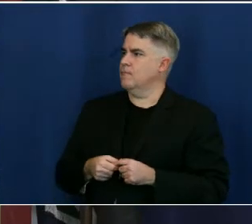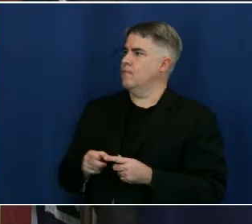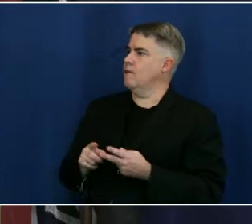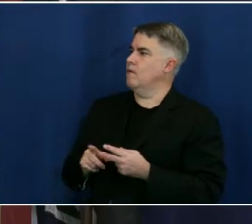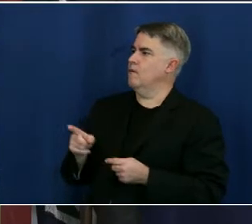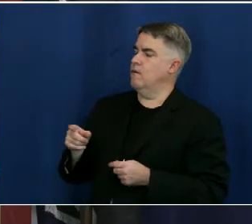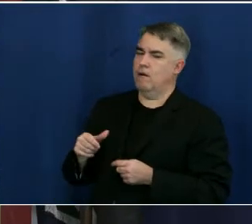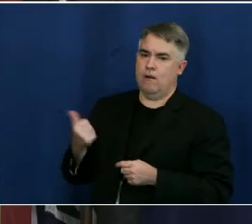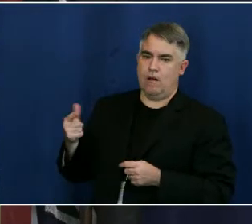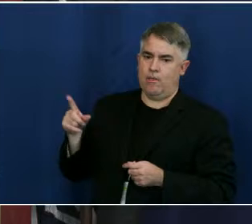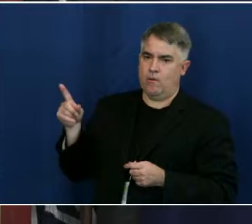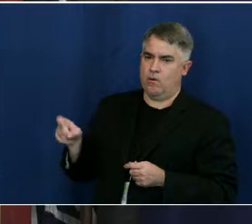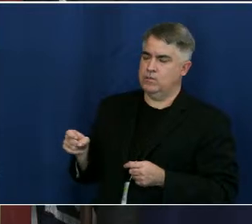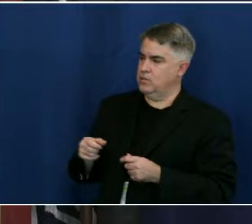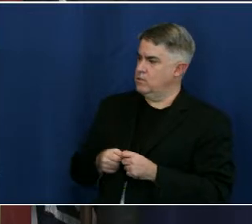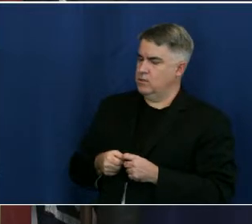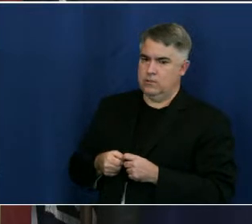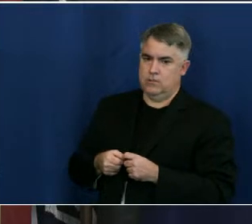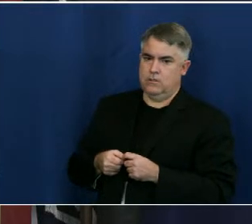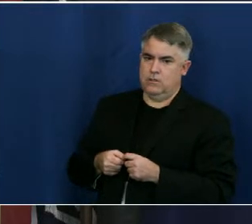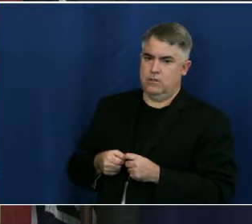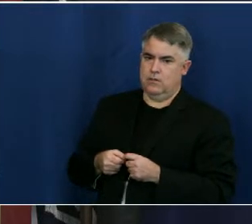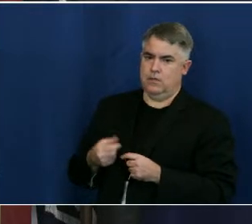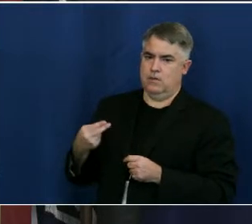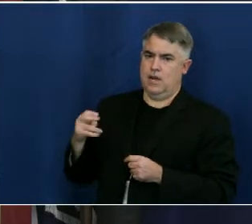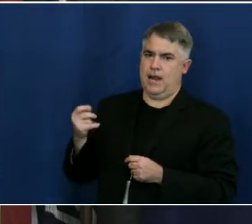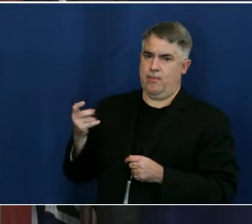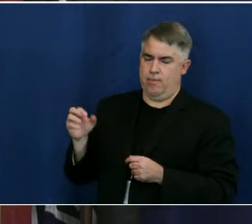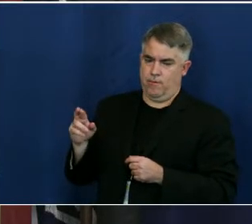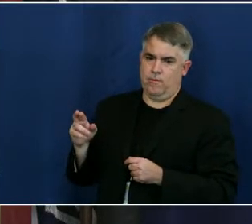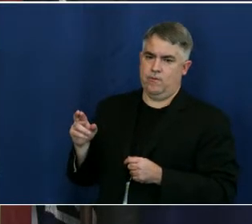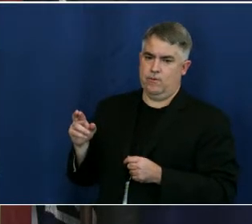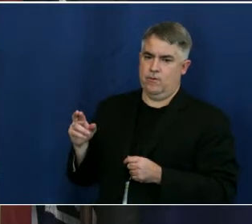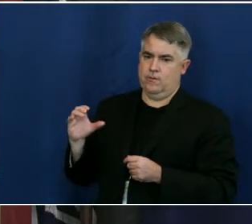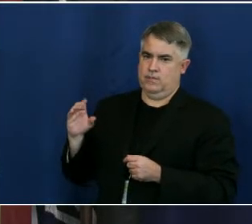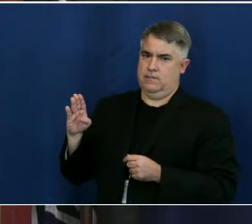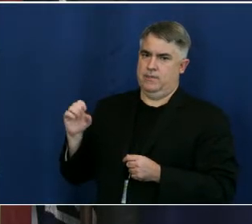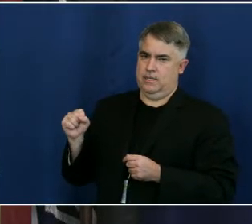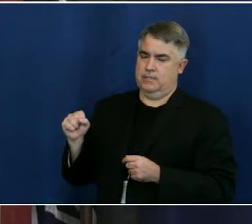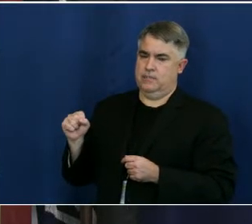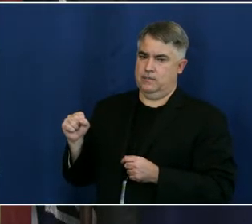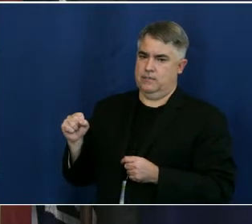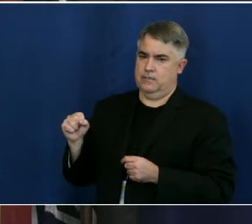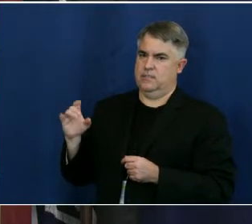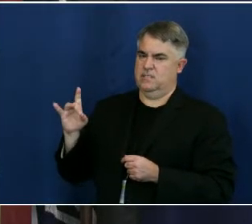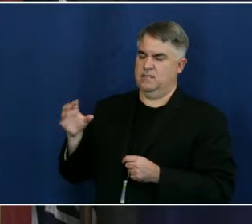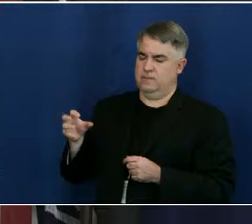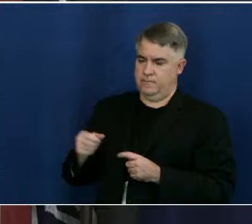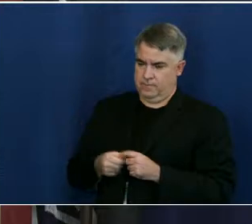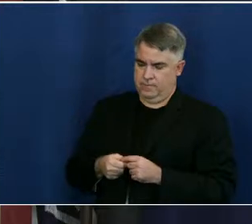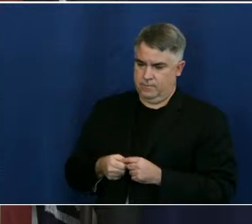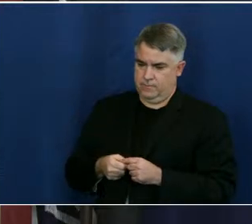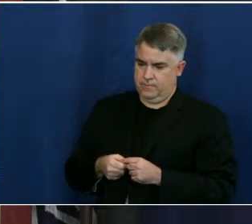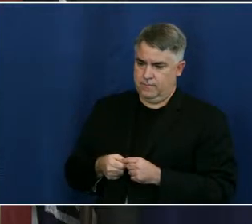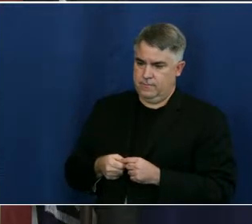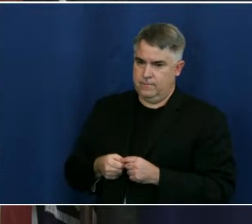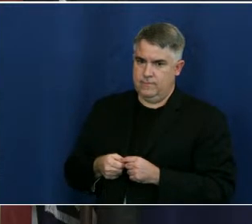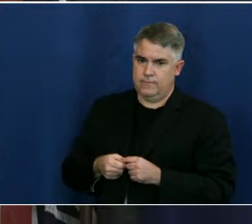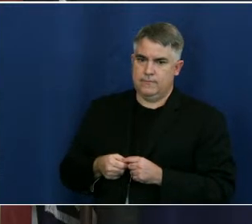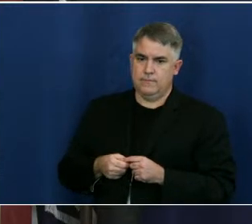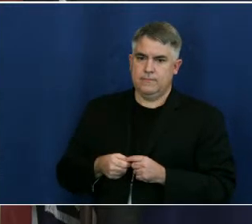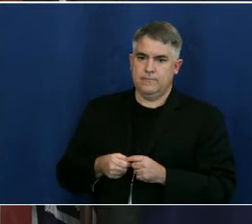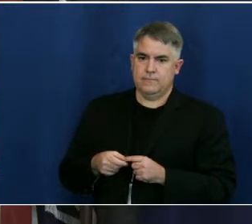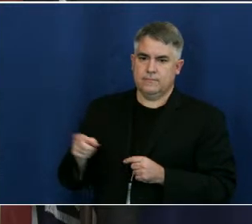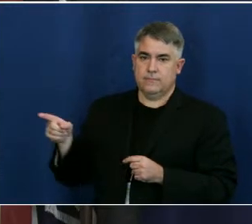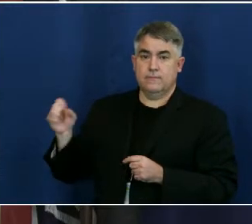Thank you. This question is from Heather Hope with CBS 8. Are there any plans for San Diego to have a federally run